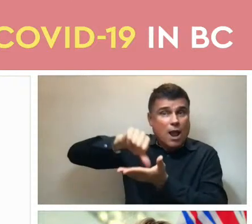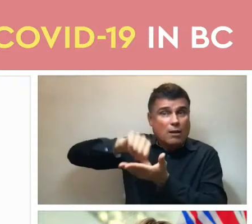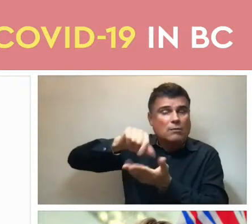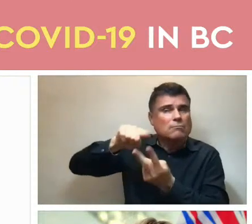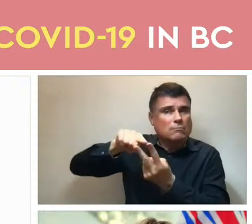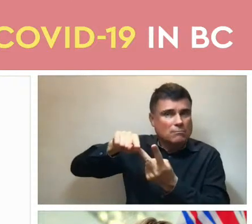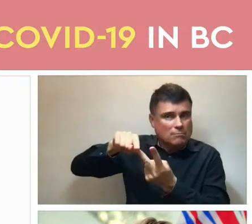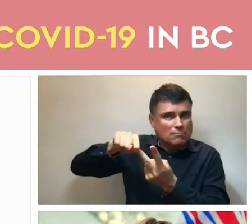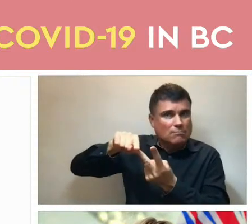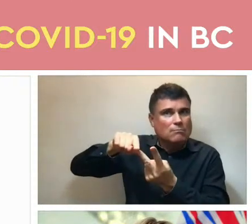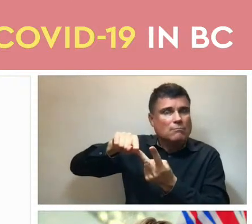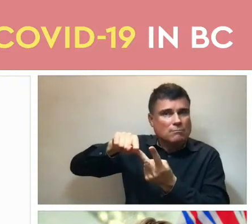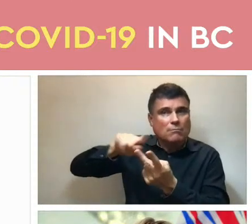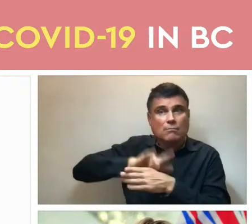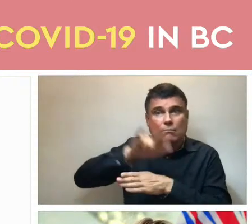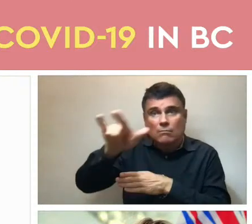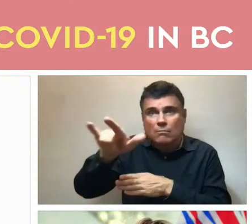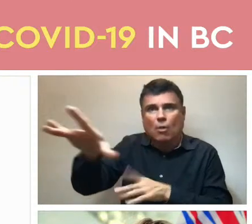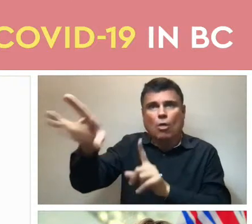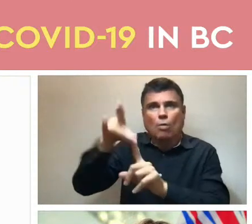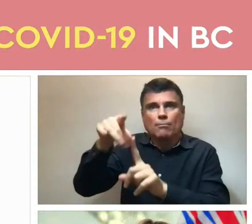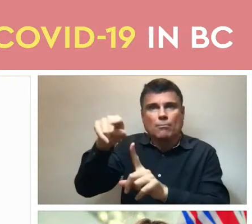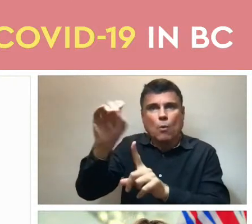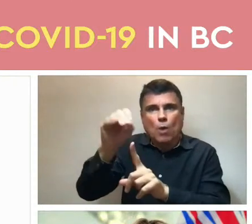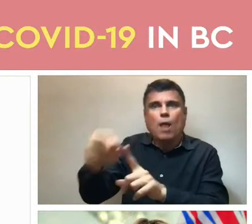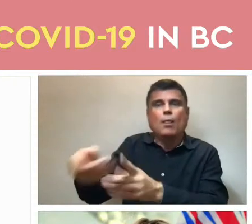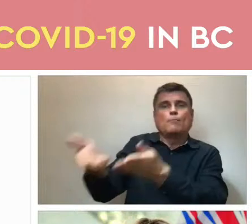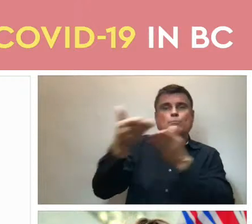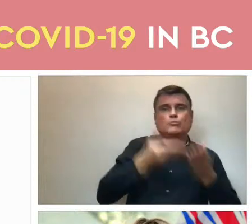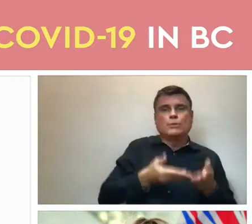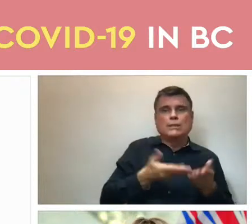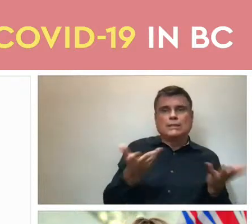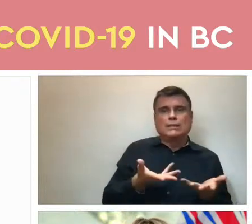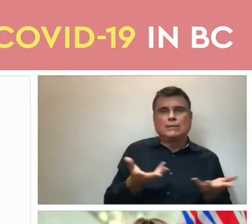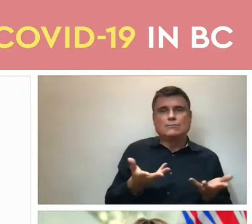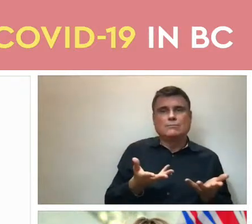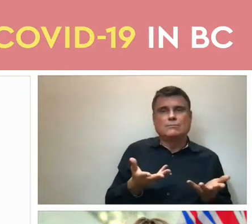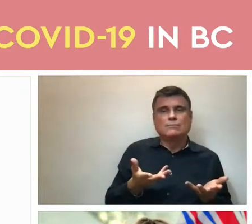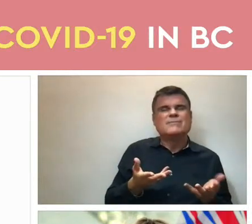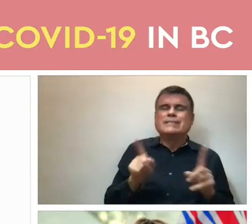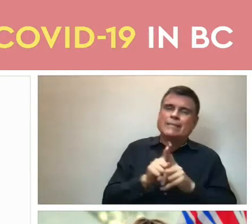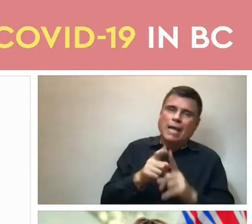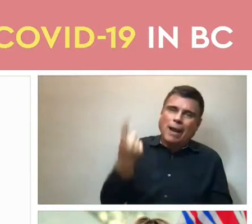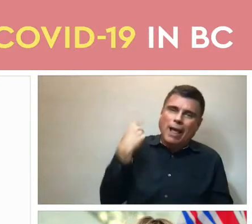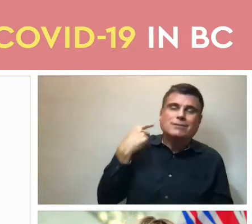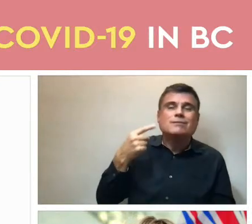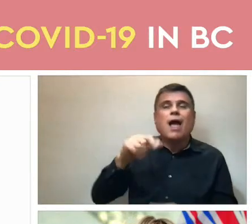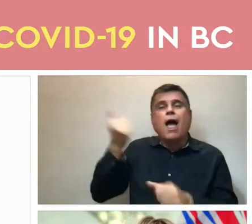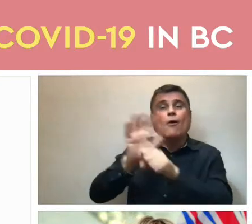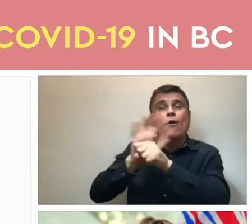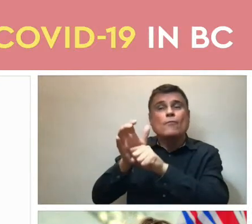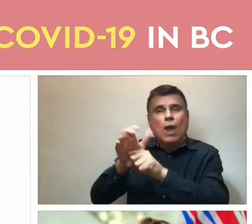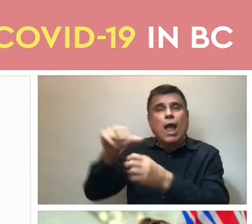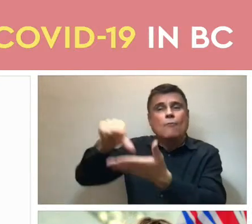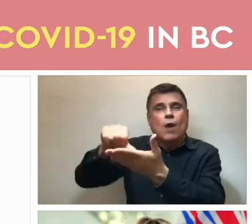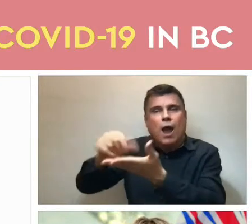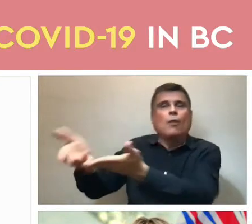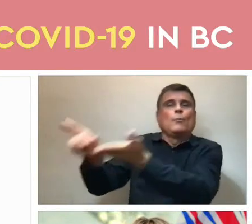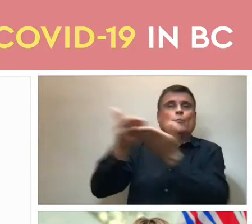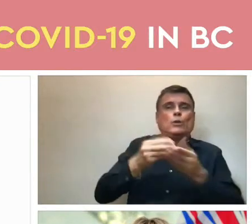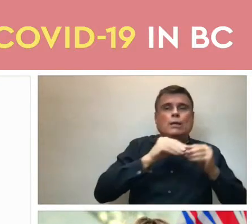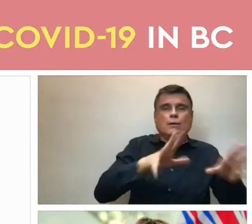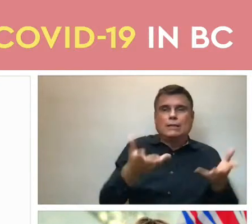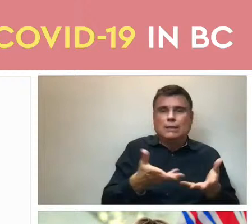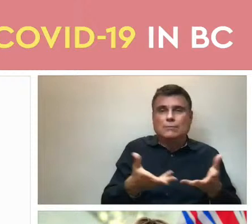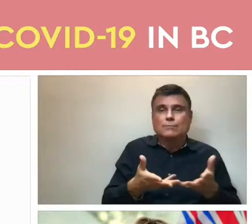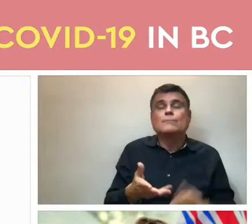cases into British Columbia. So the early identification of the outbreak through sequencing helps us understand what is